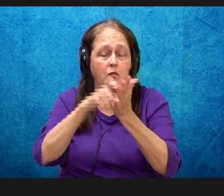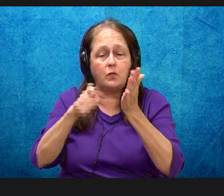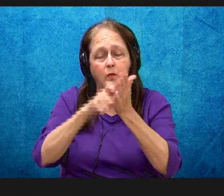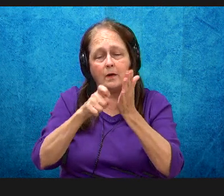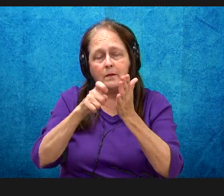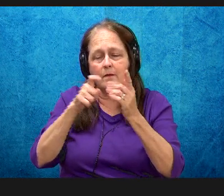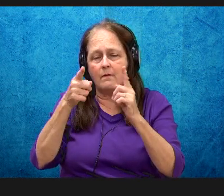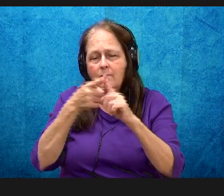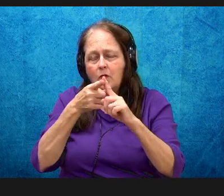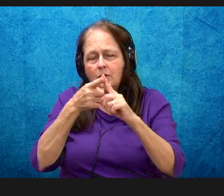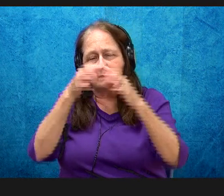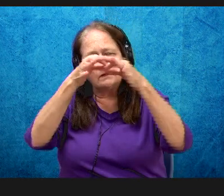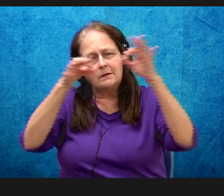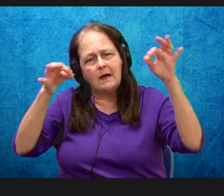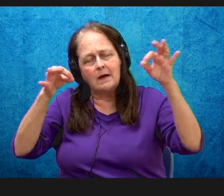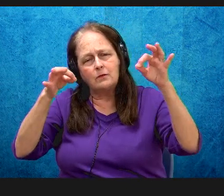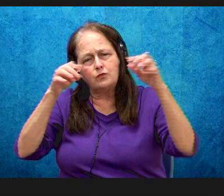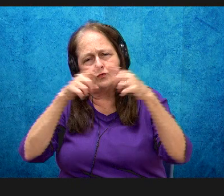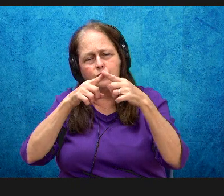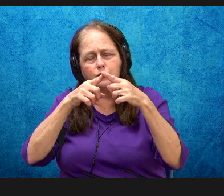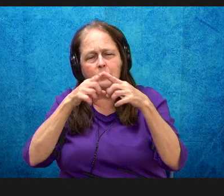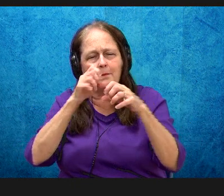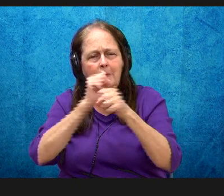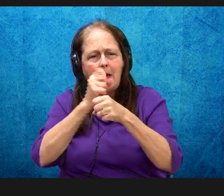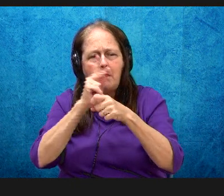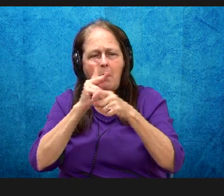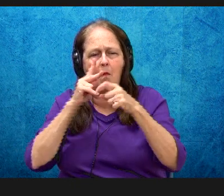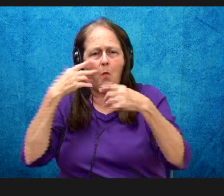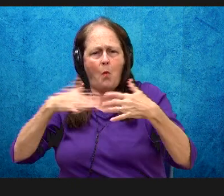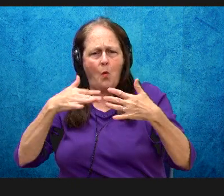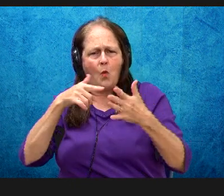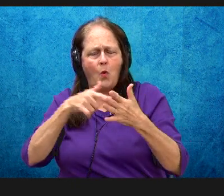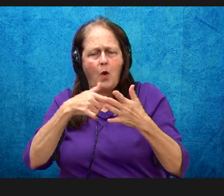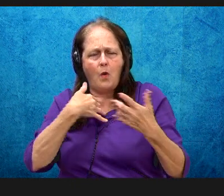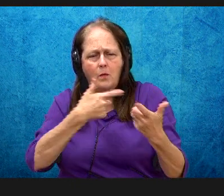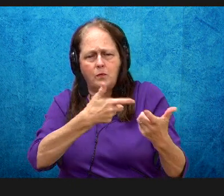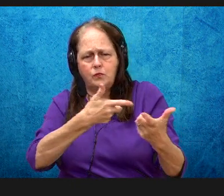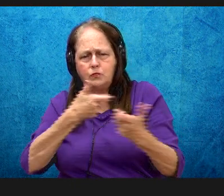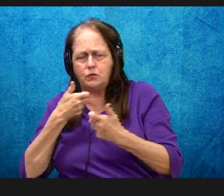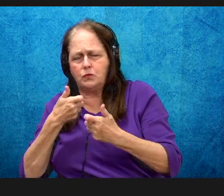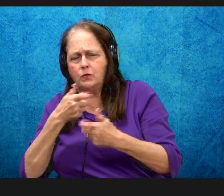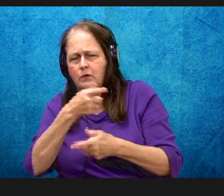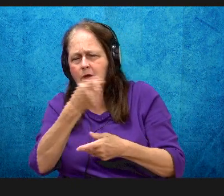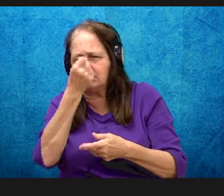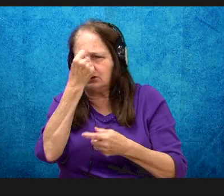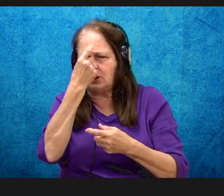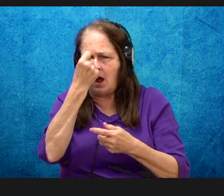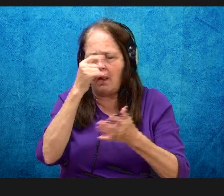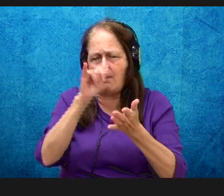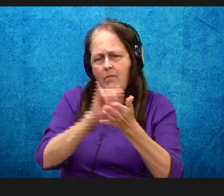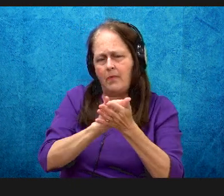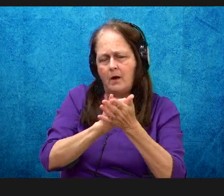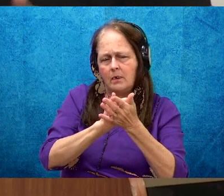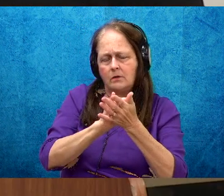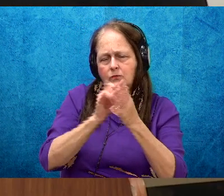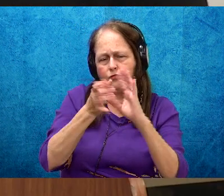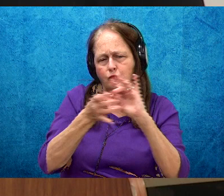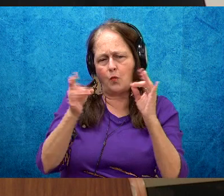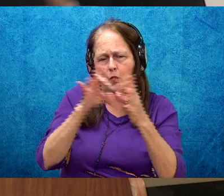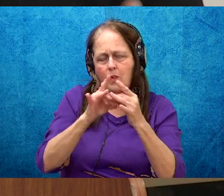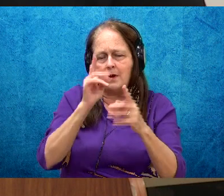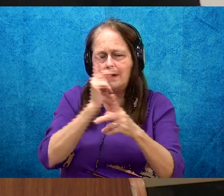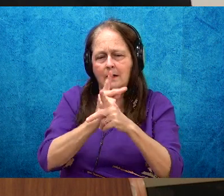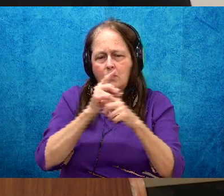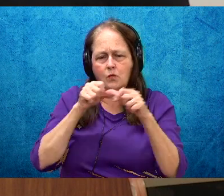first hook sentence to grab your reader's attention. You want to pull them in and make sure that they keep and continue to